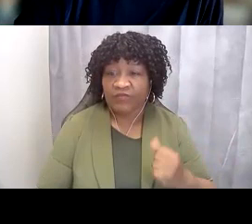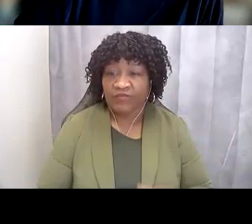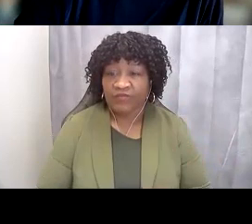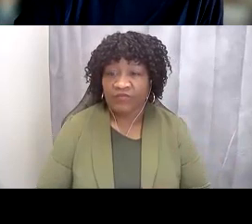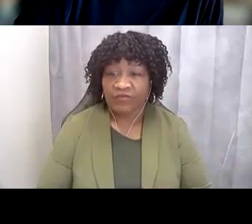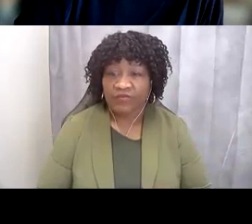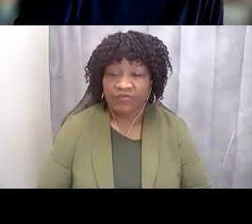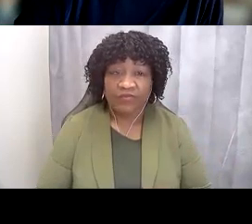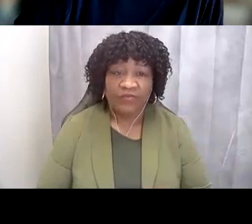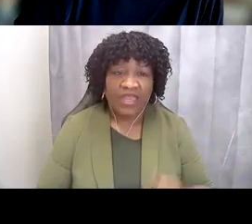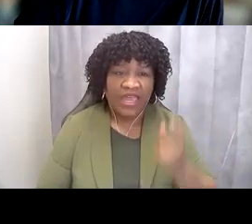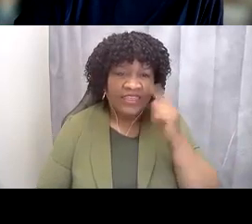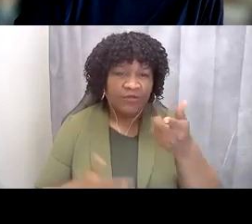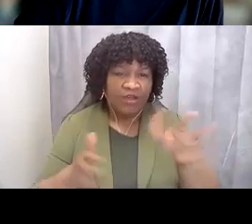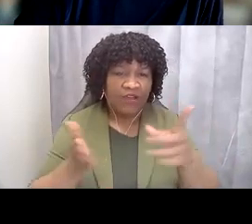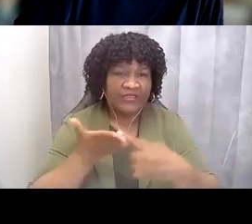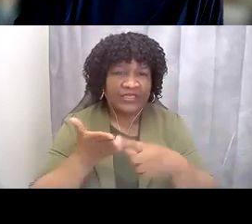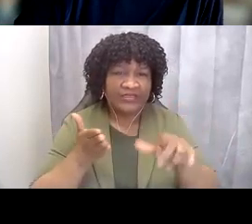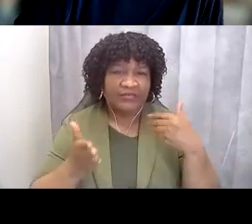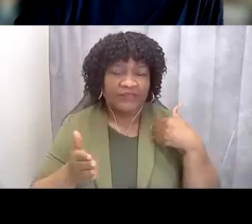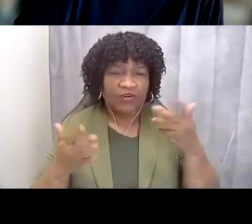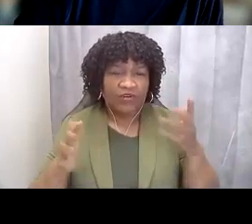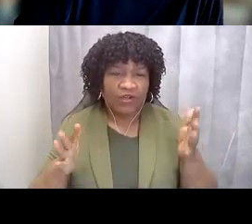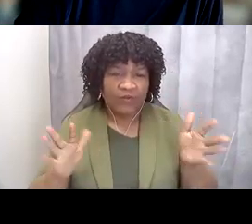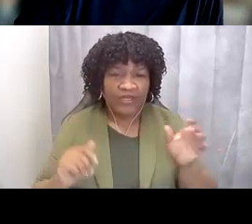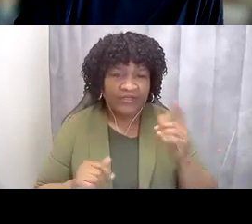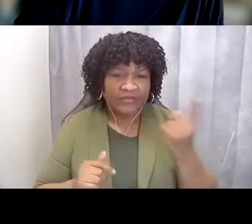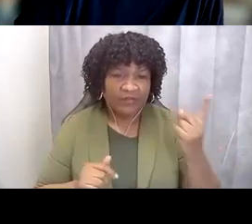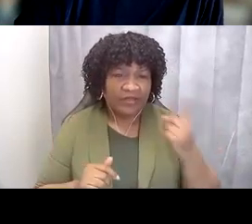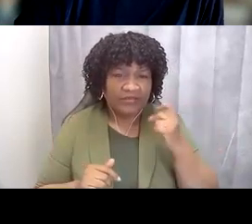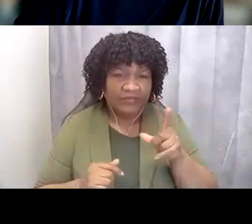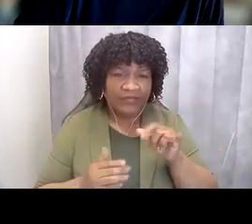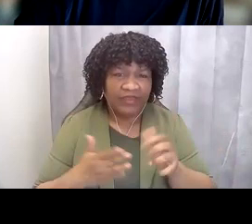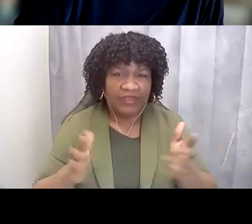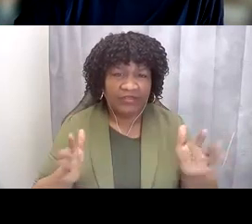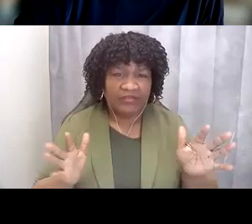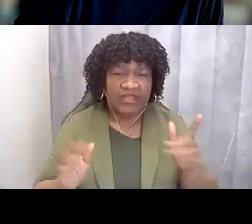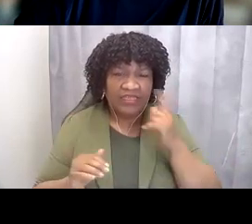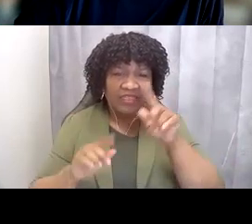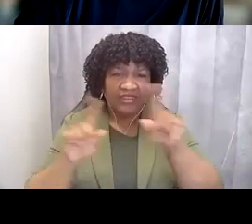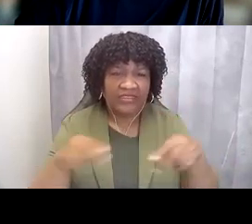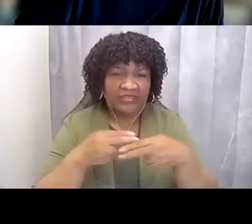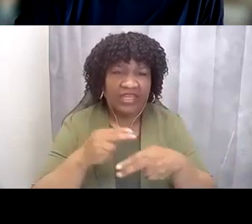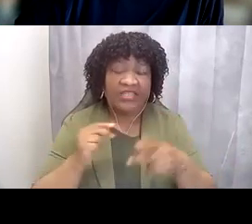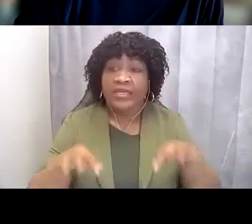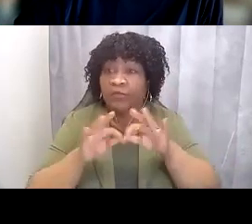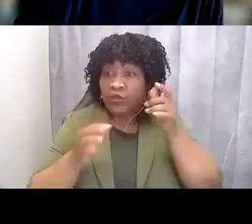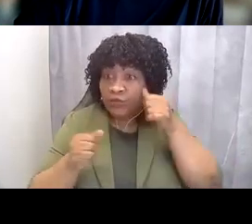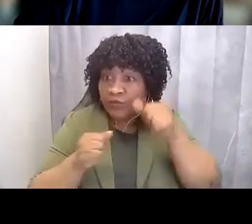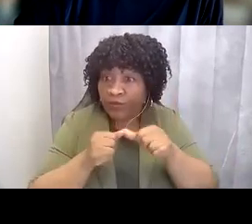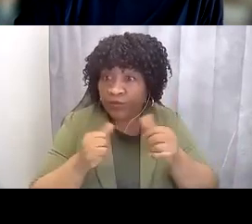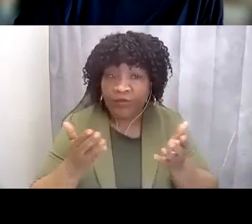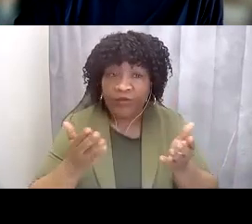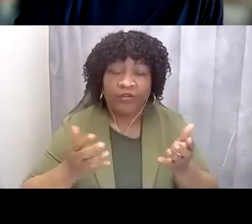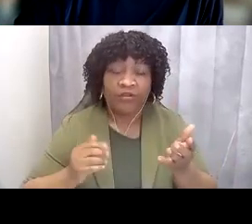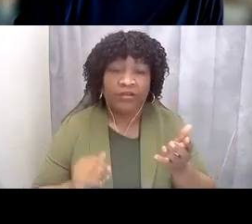yeah, I think we already talked about this because there was a question in the beginning. But just a reminder,